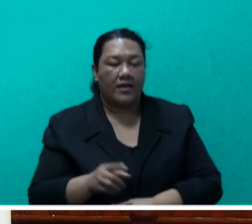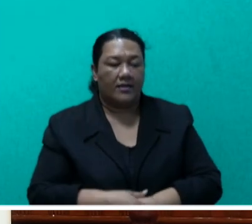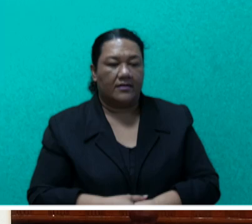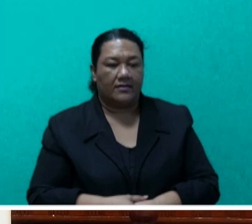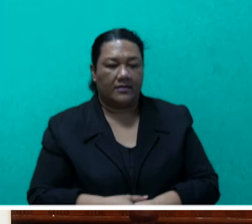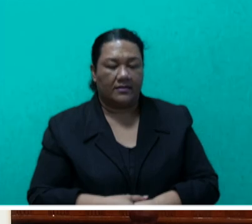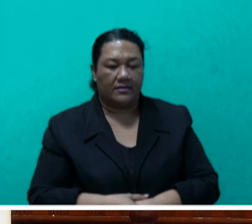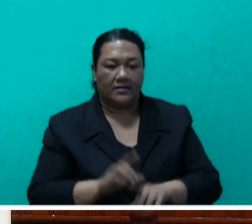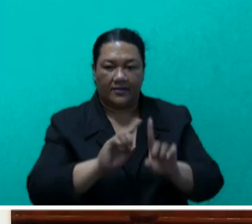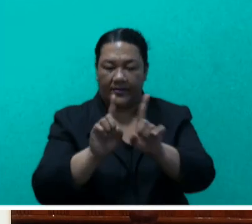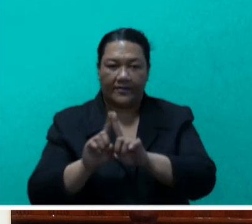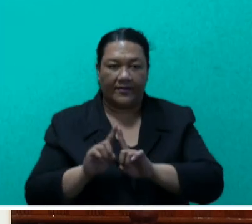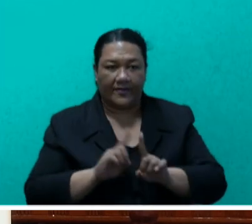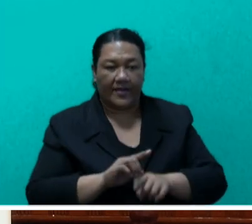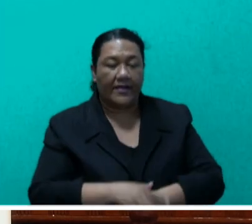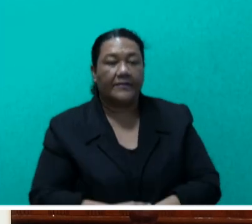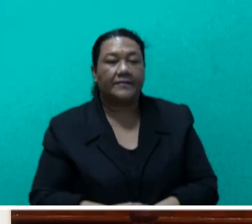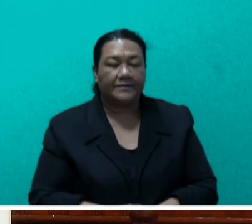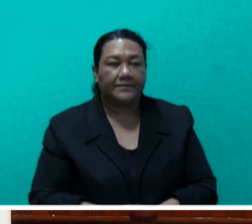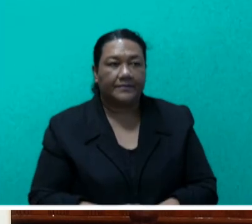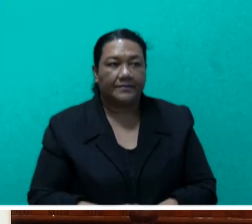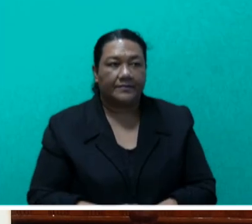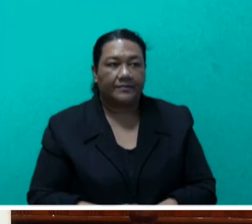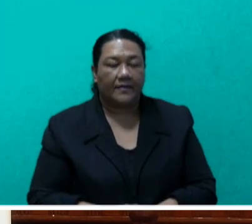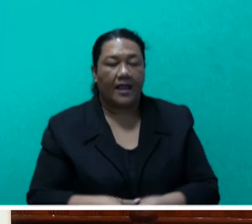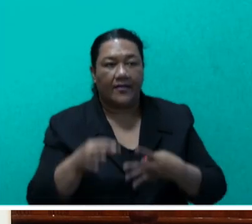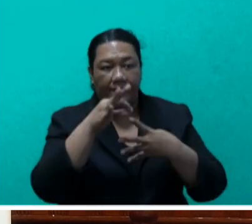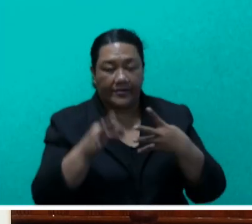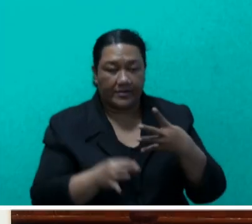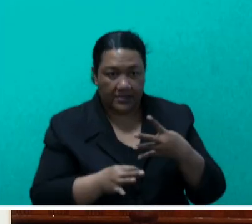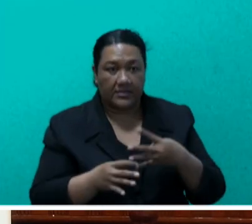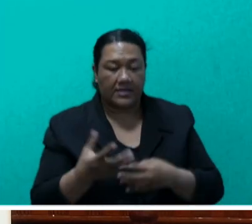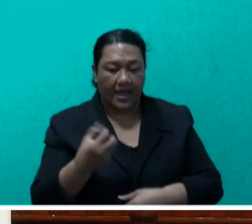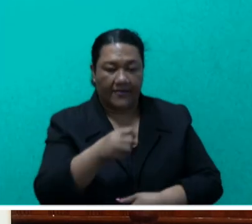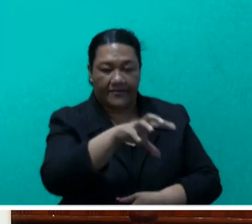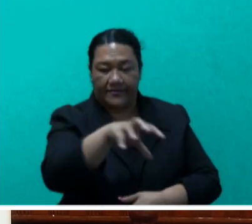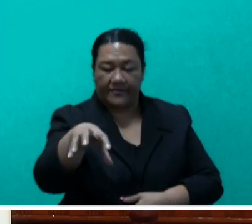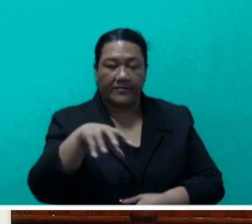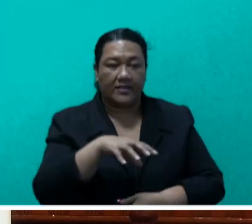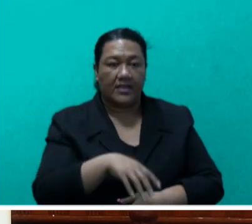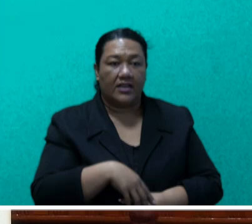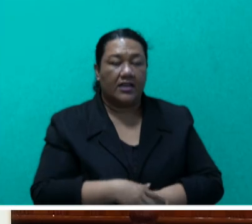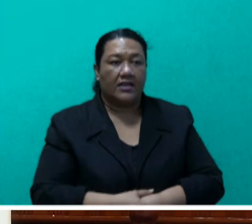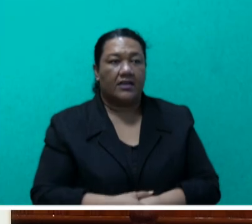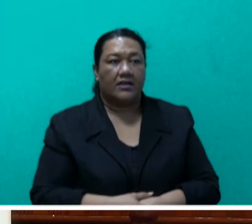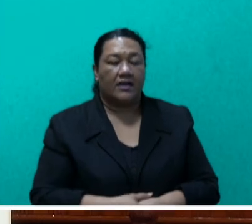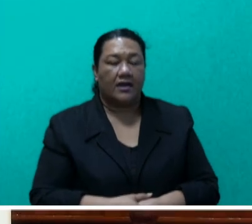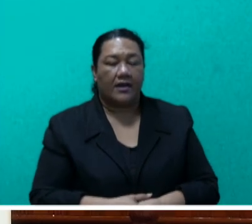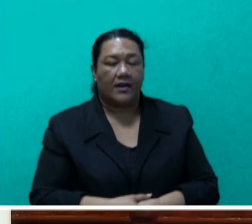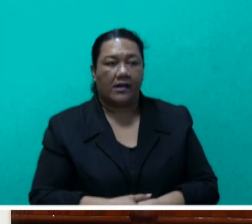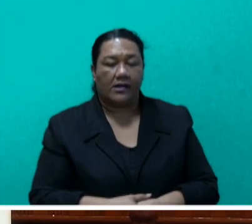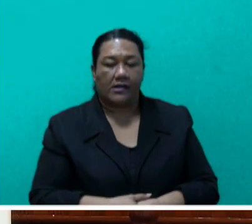and monumental features that are located in remote or